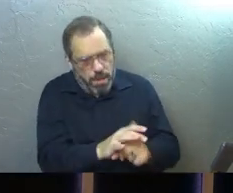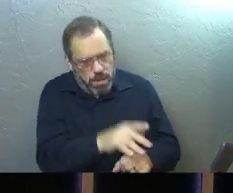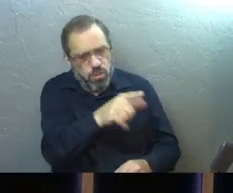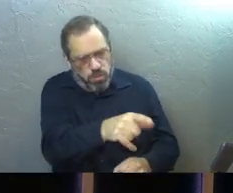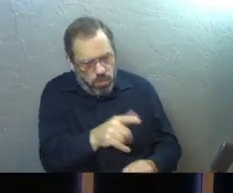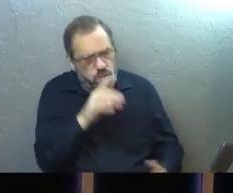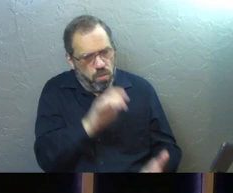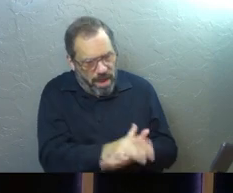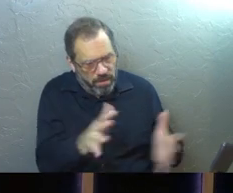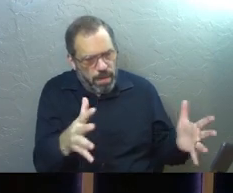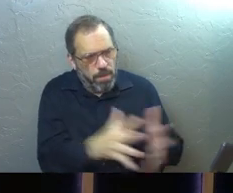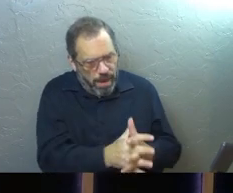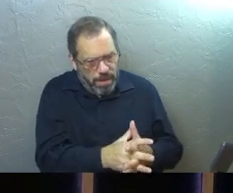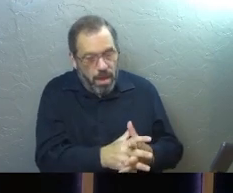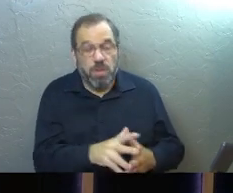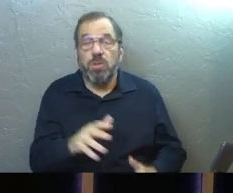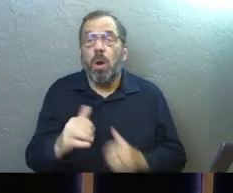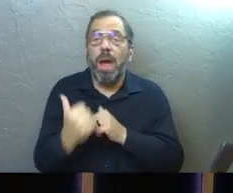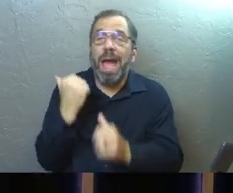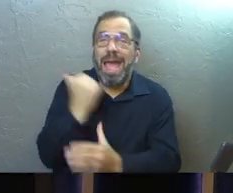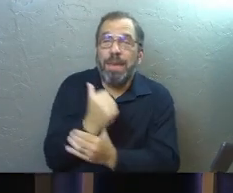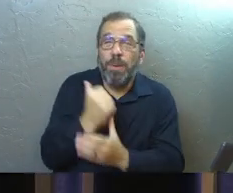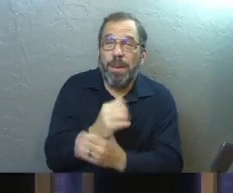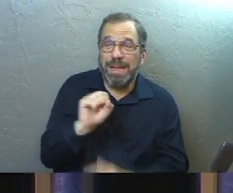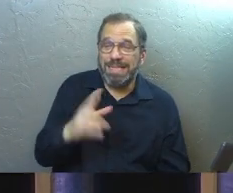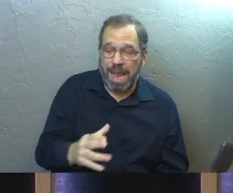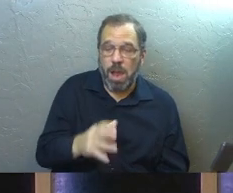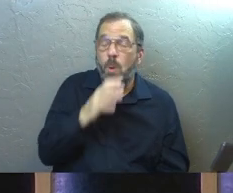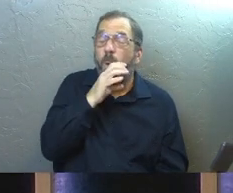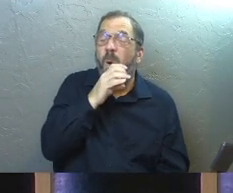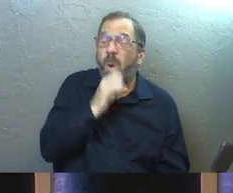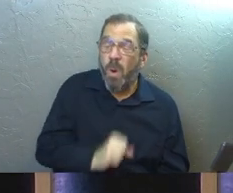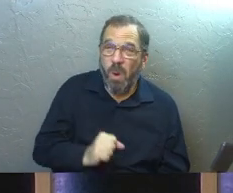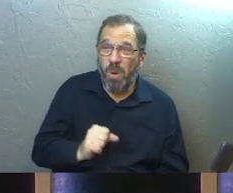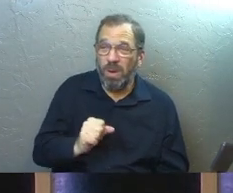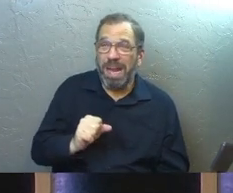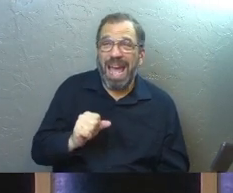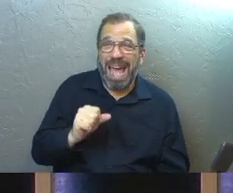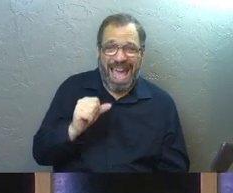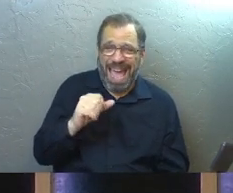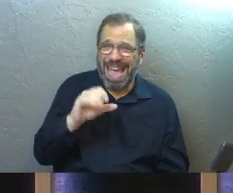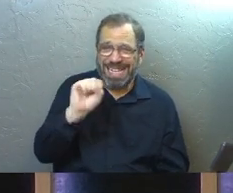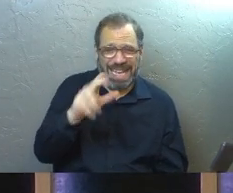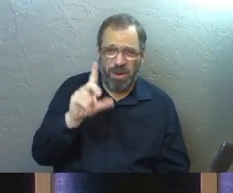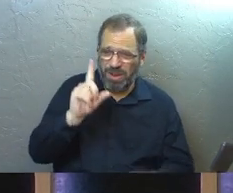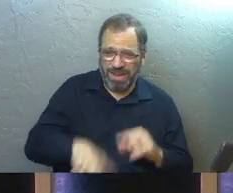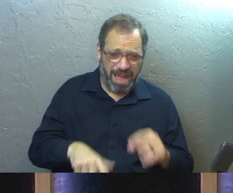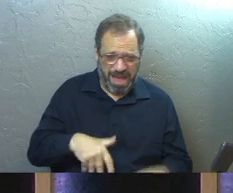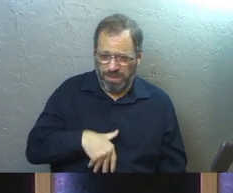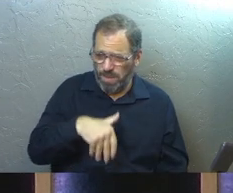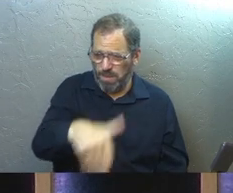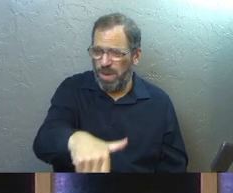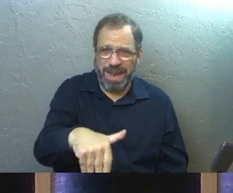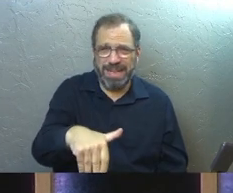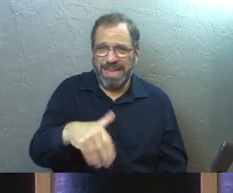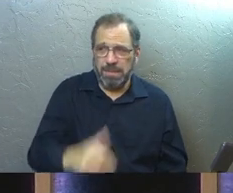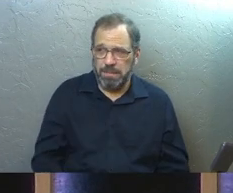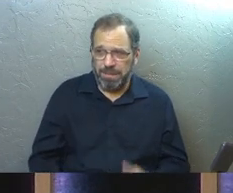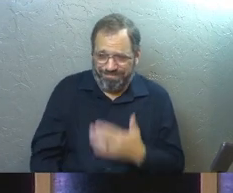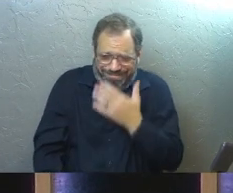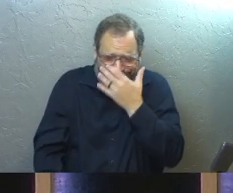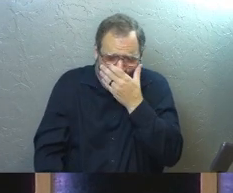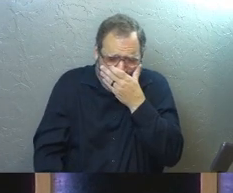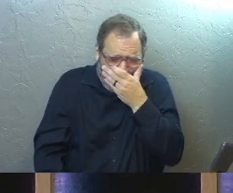11, Abraham and Sarah were both very old by this time, and Sarah was long past the age of having children. So she